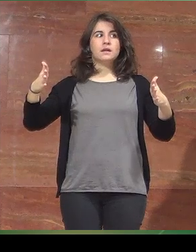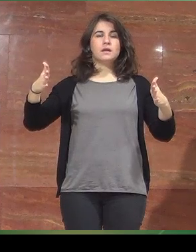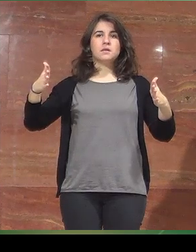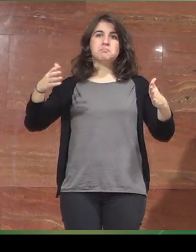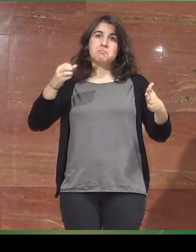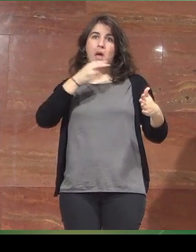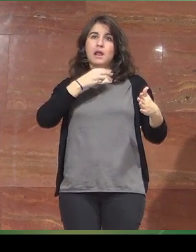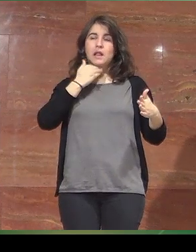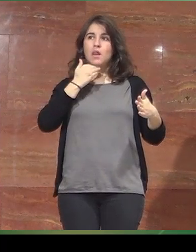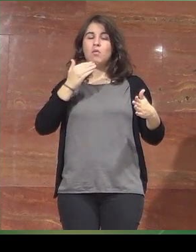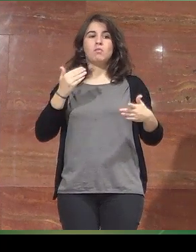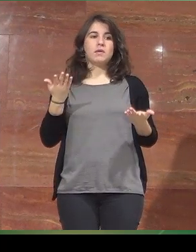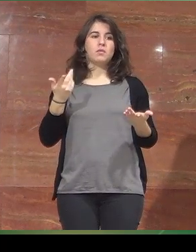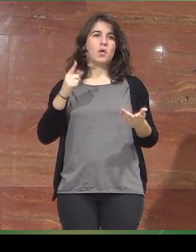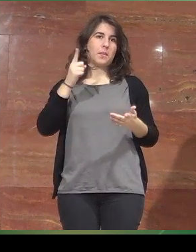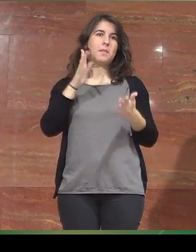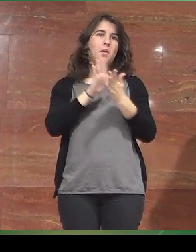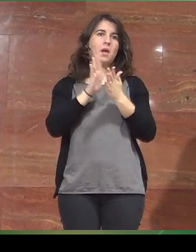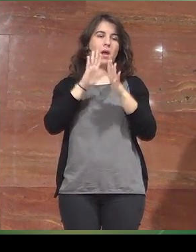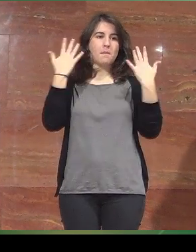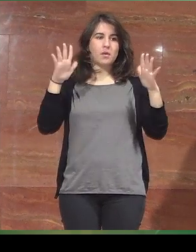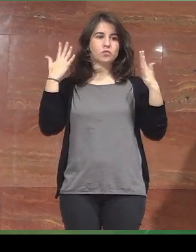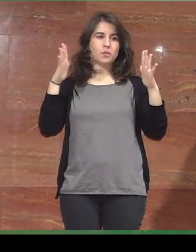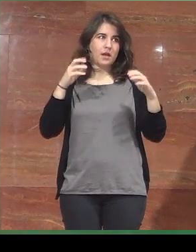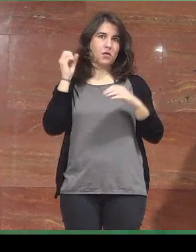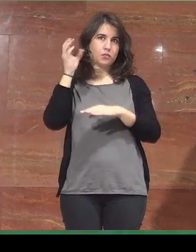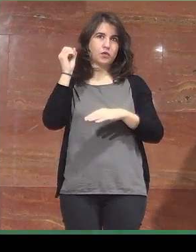Y nada más. Bueno, lo primero, un aplauso para los ponentes.